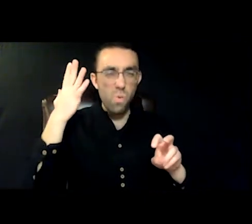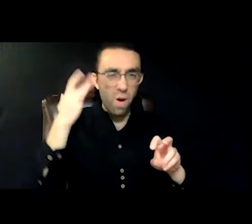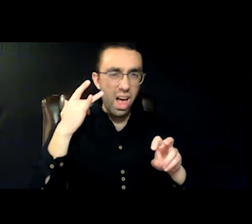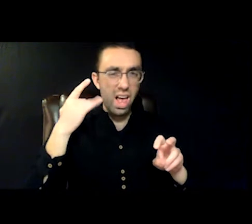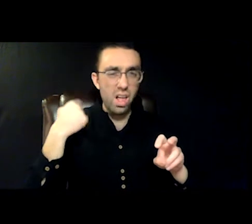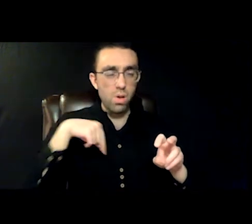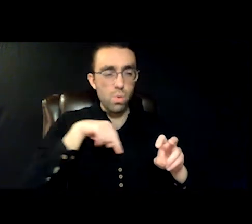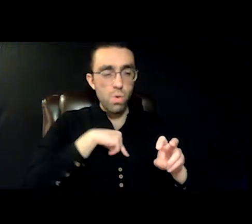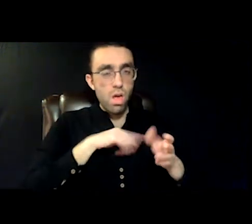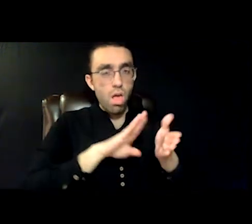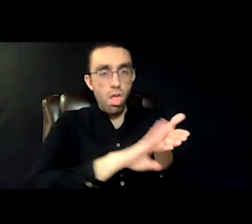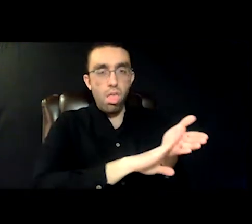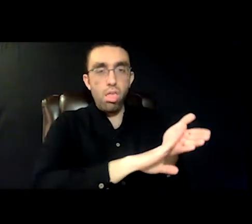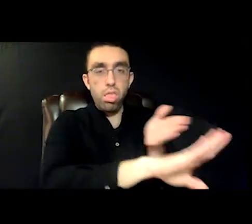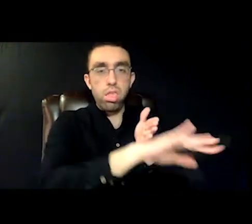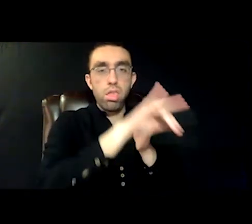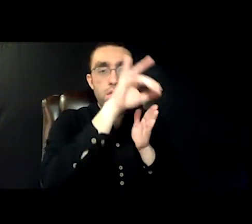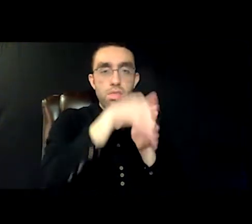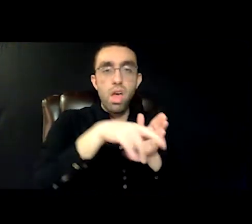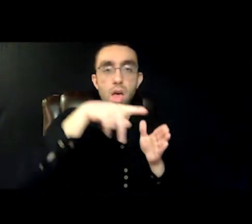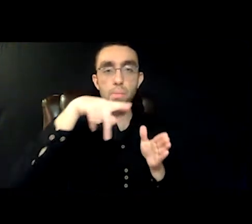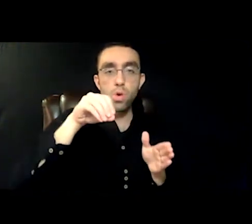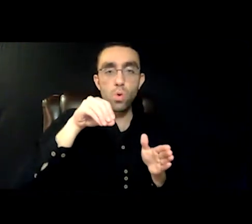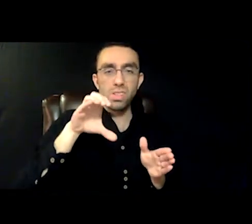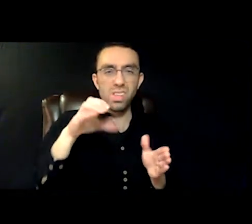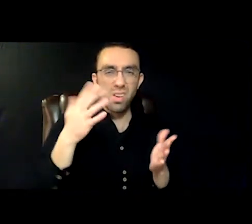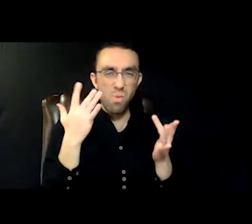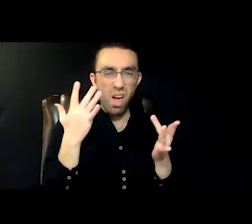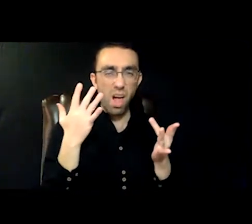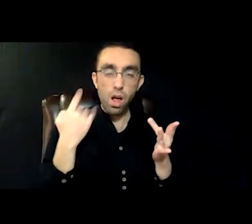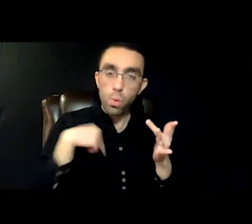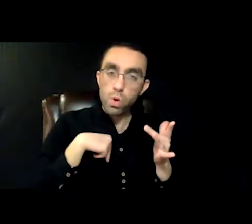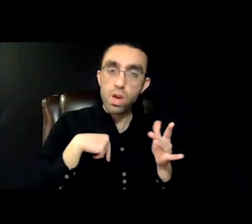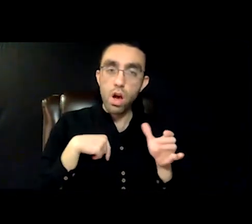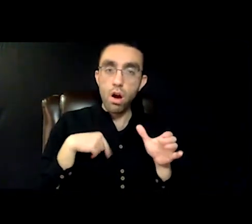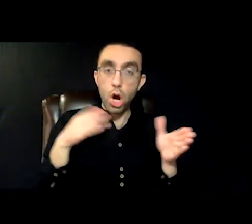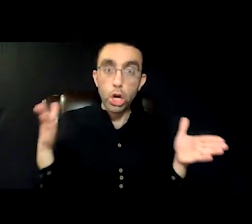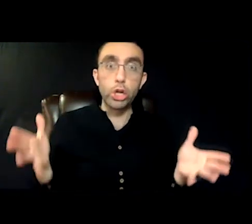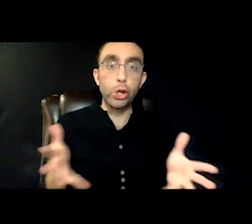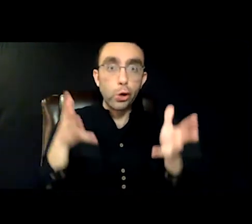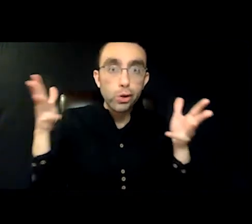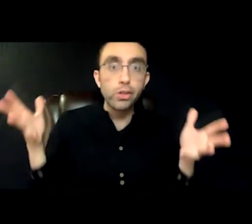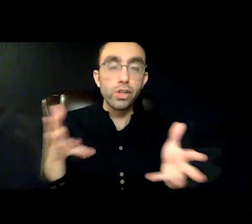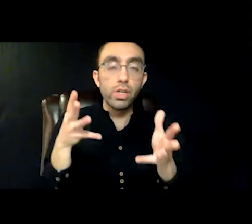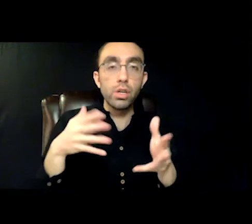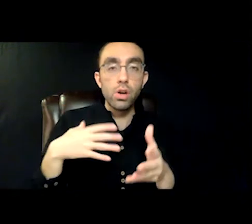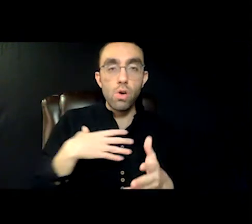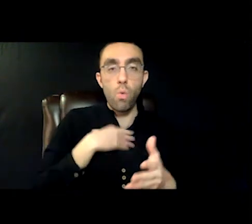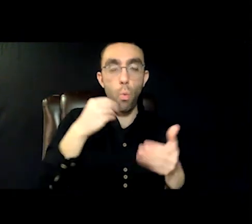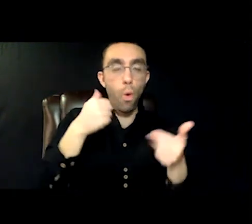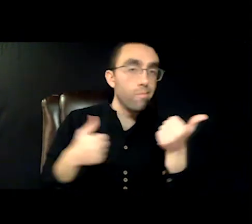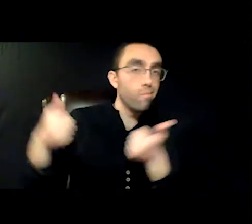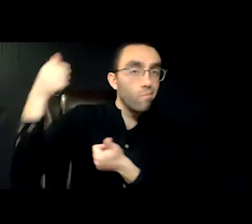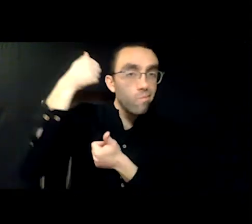outlier, because we're perpetuating a system of white supremacy at every chance we get, you know? So